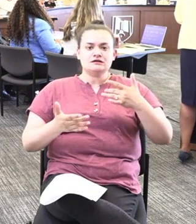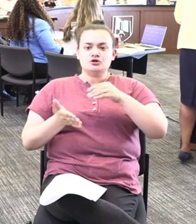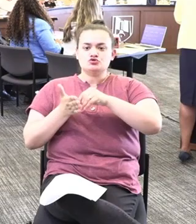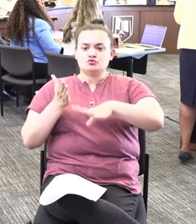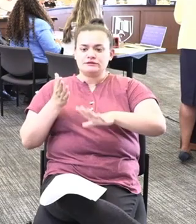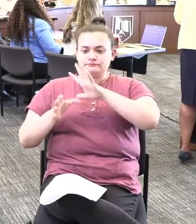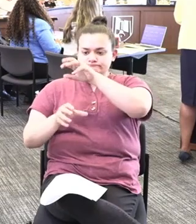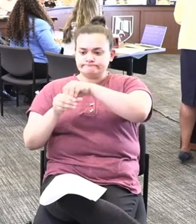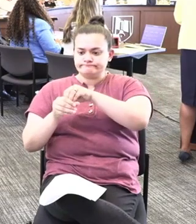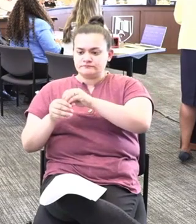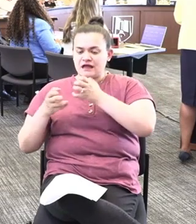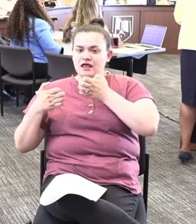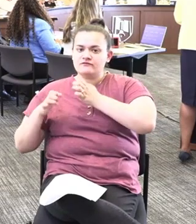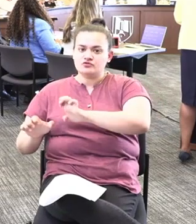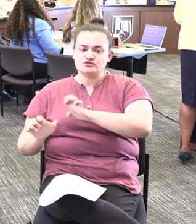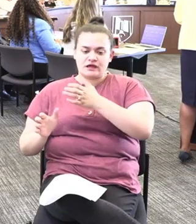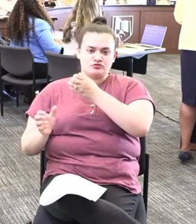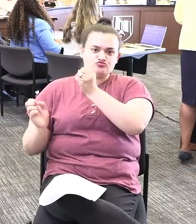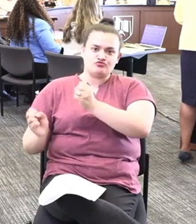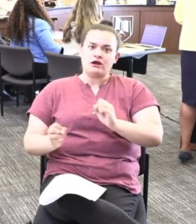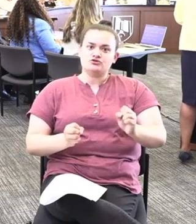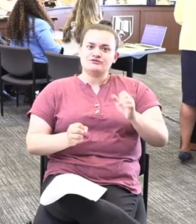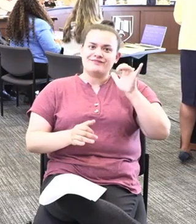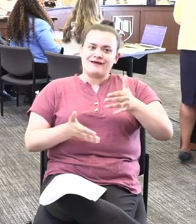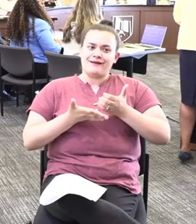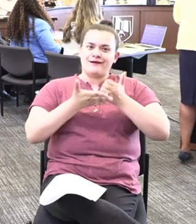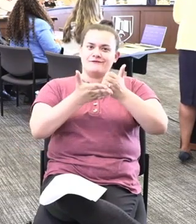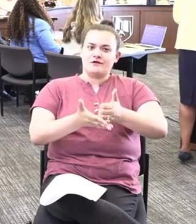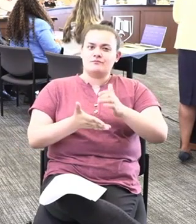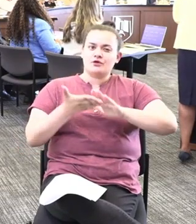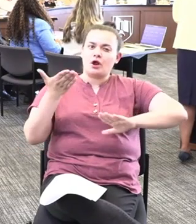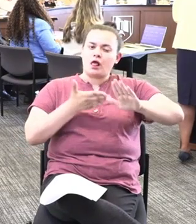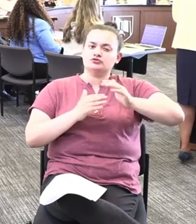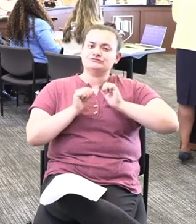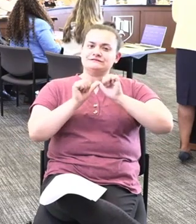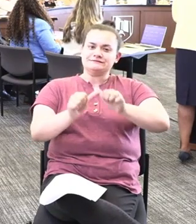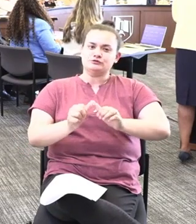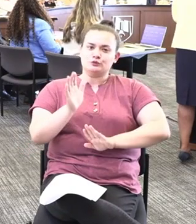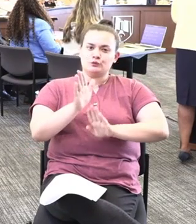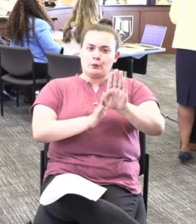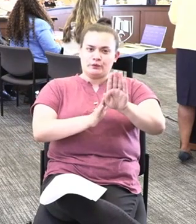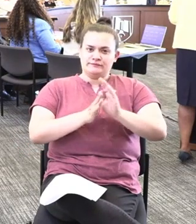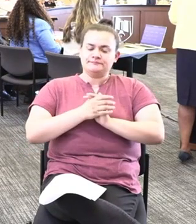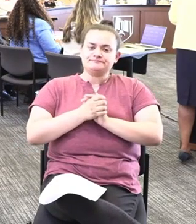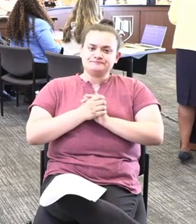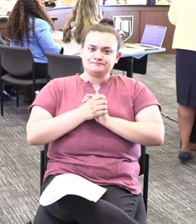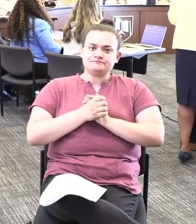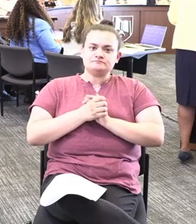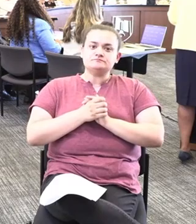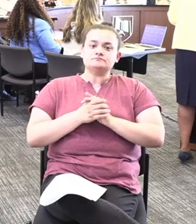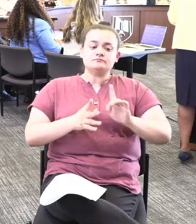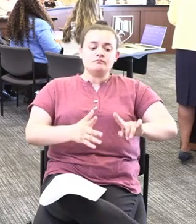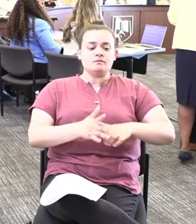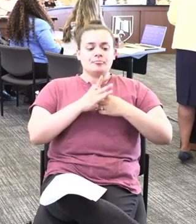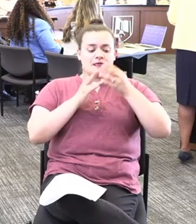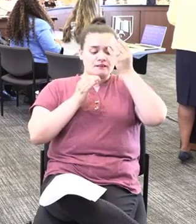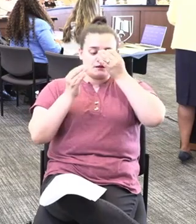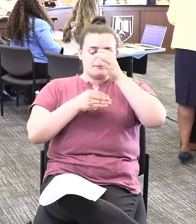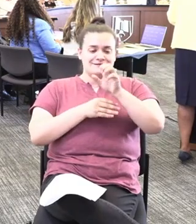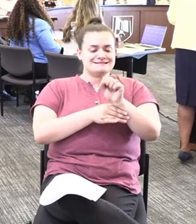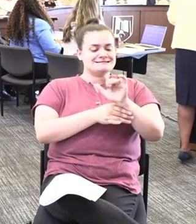engagement efforts, and strategies that have contributed to the college's continued growth. So as we begin thinking about SIM